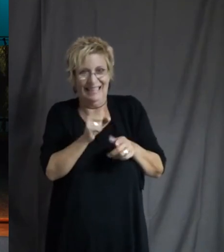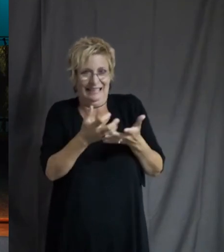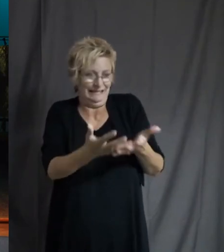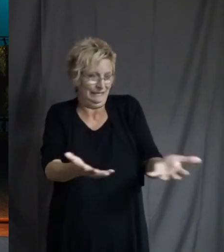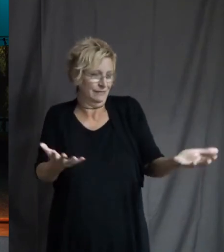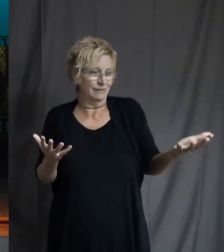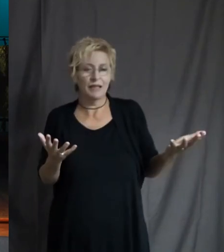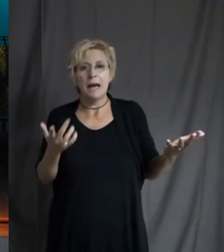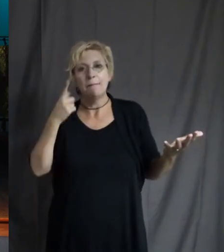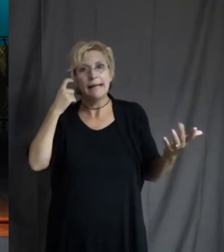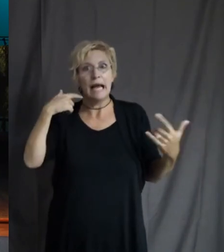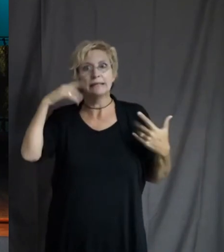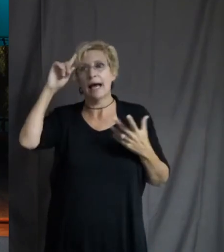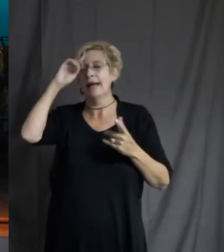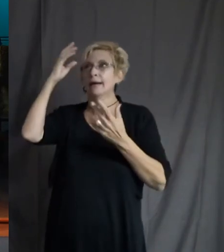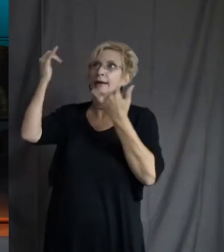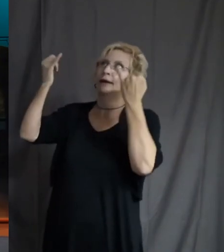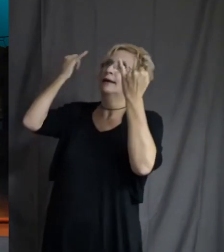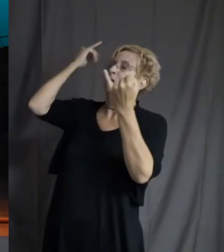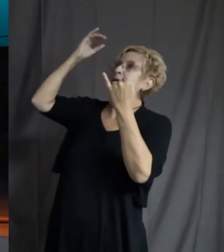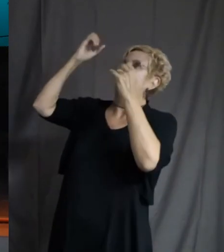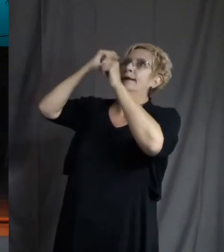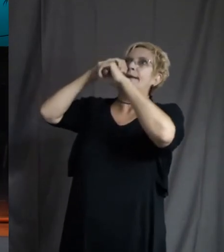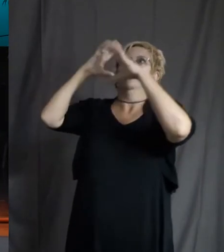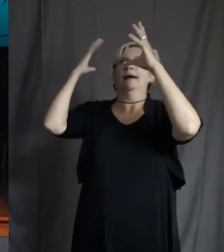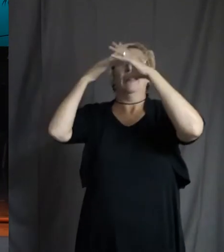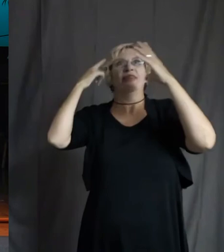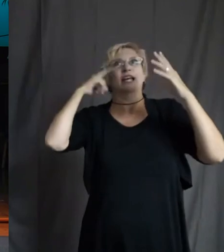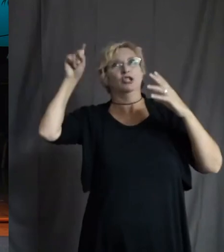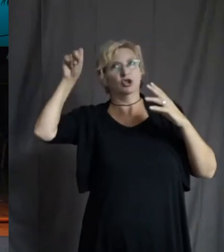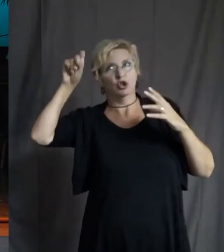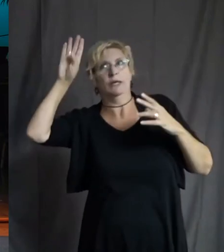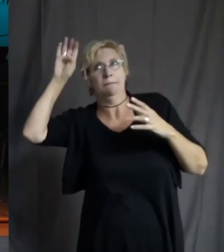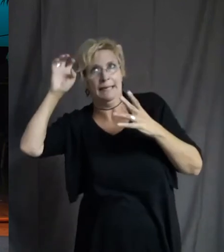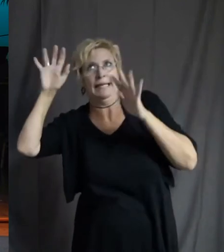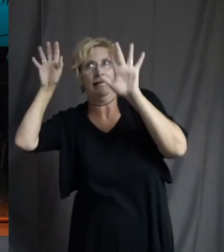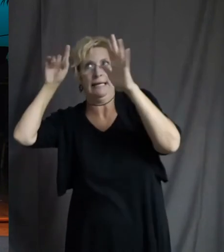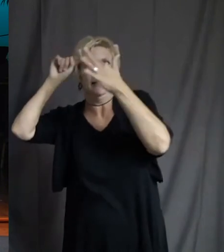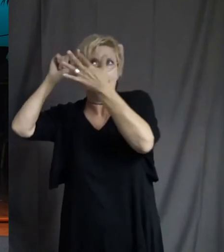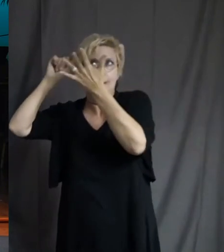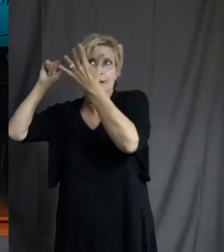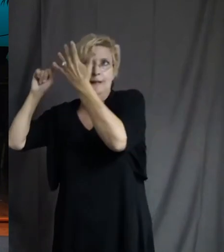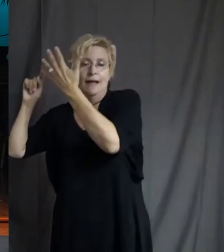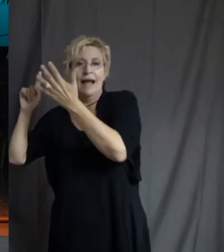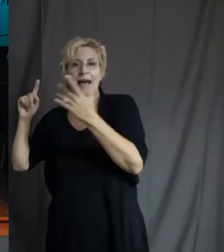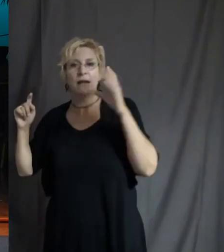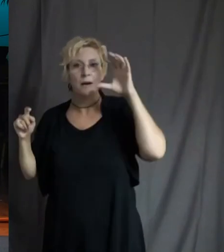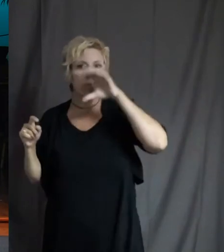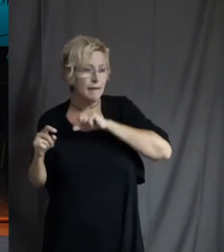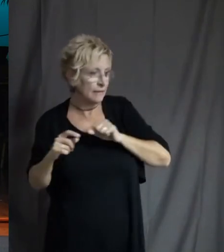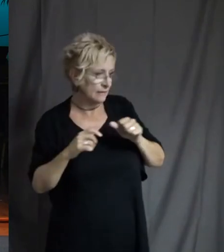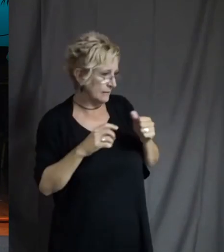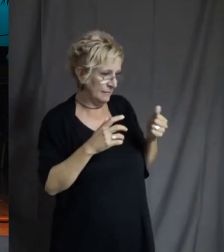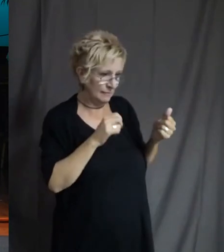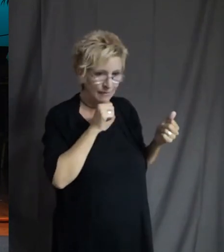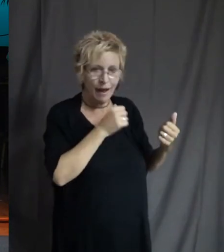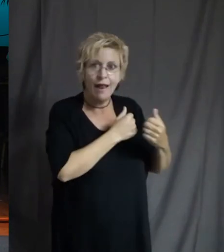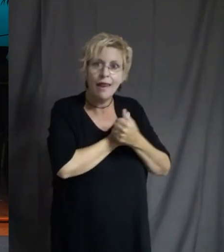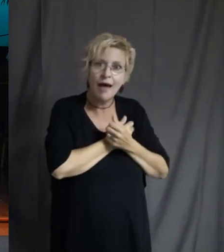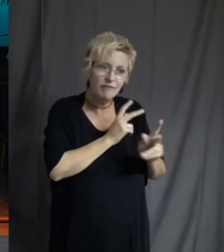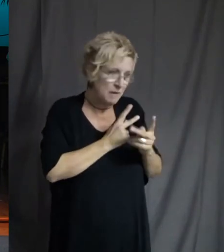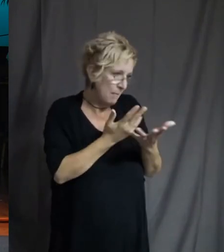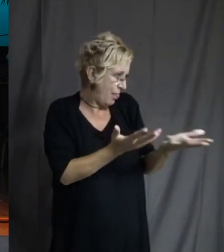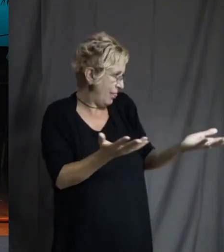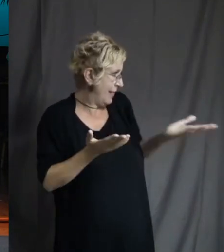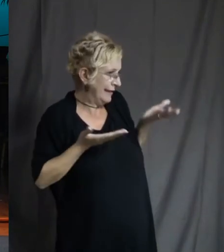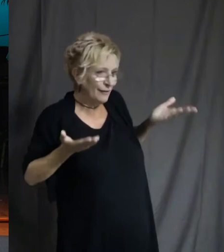caught up in idealizations of what I think it should be, or in missing out on loving the people all around